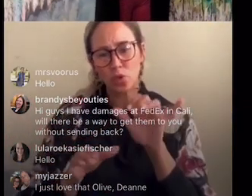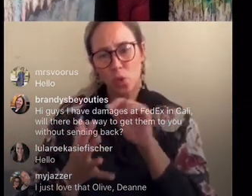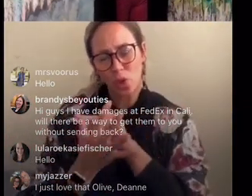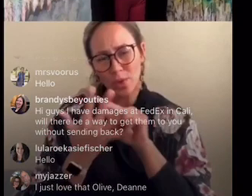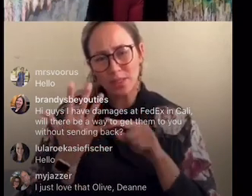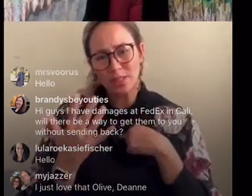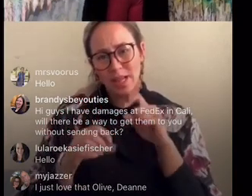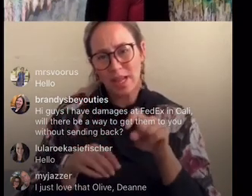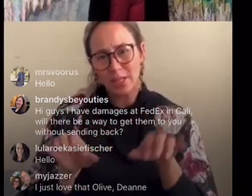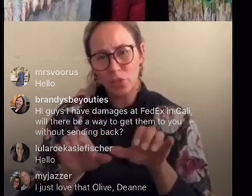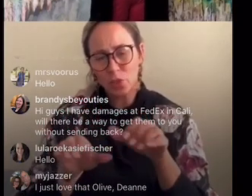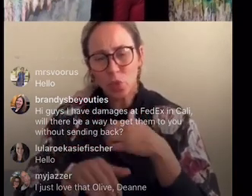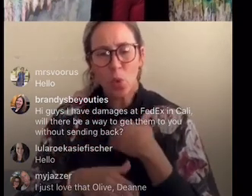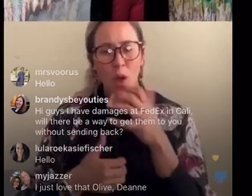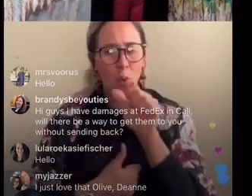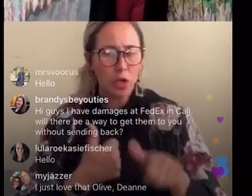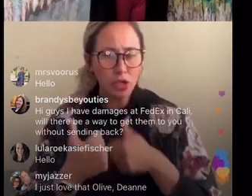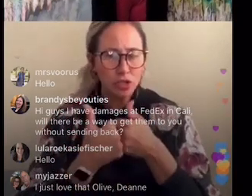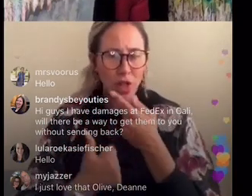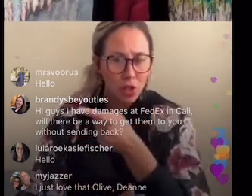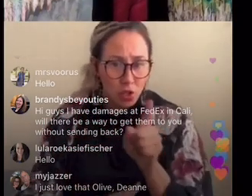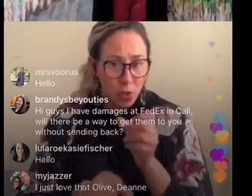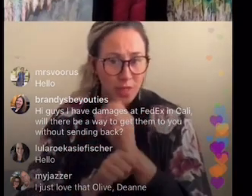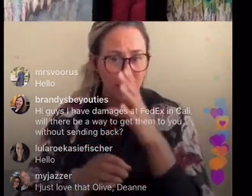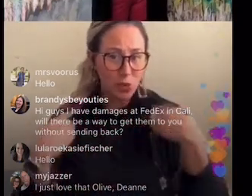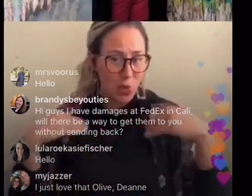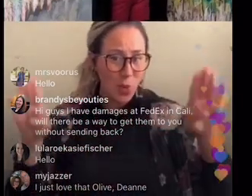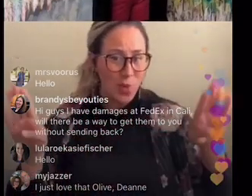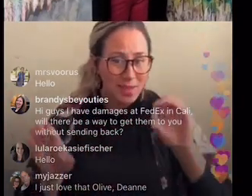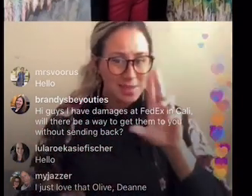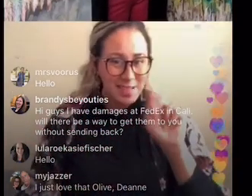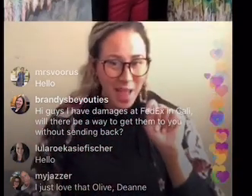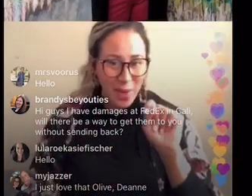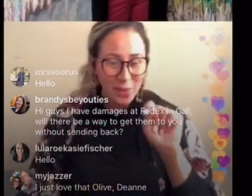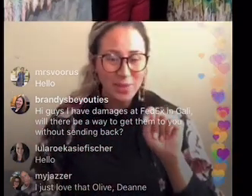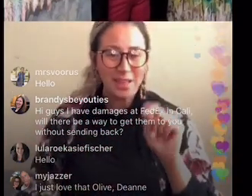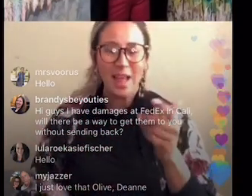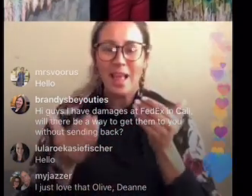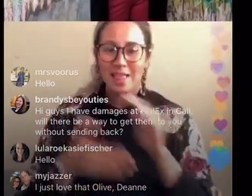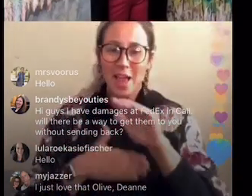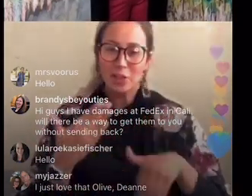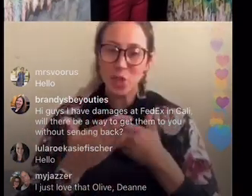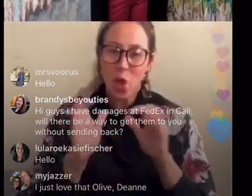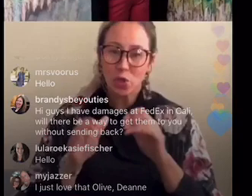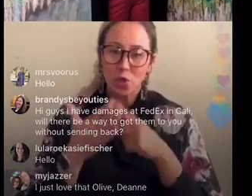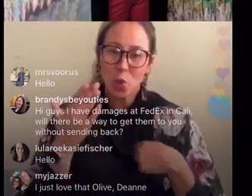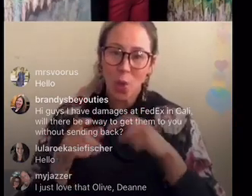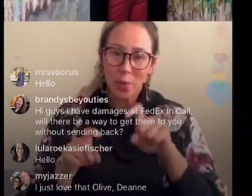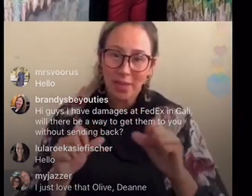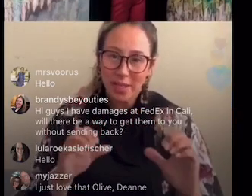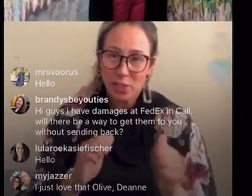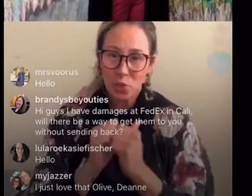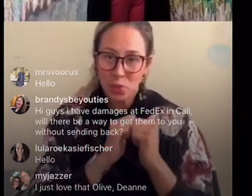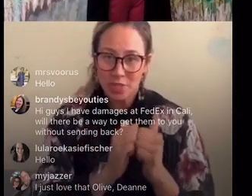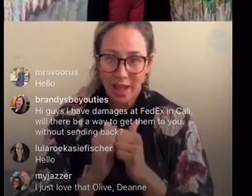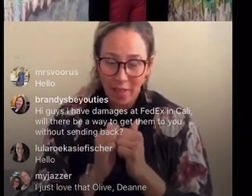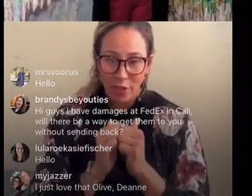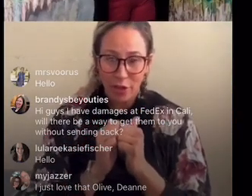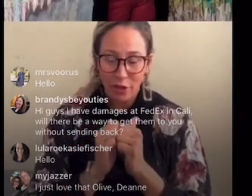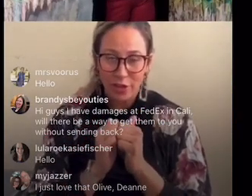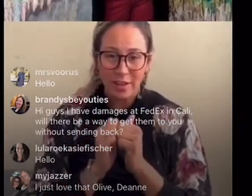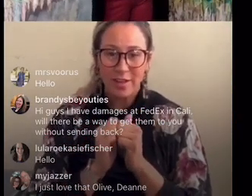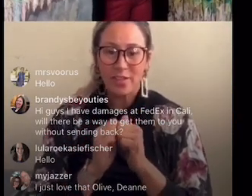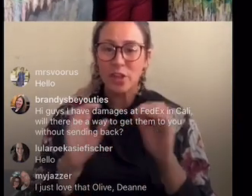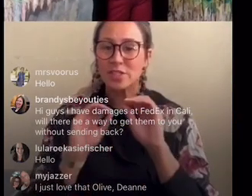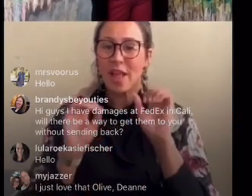need to do. I want to challenge you to get your wings out. Let's all do what we need to do together. There's nothing